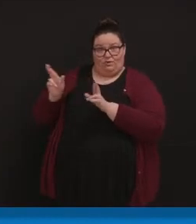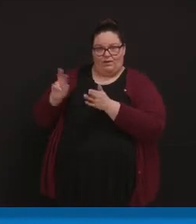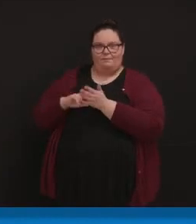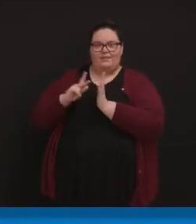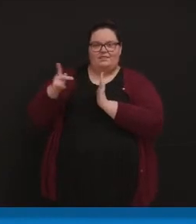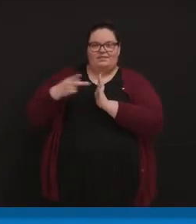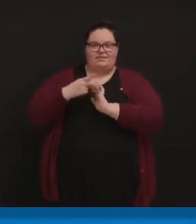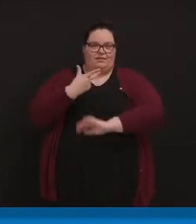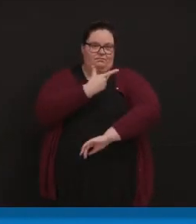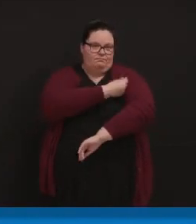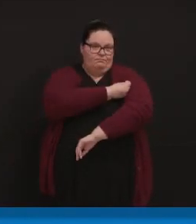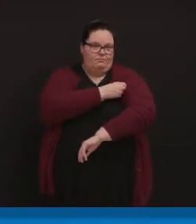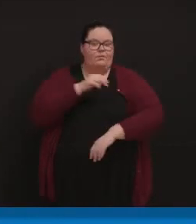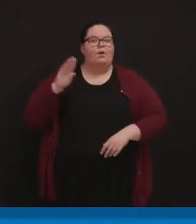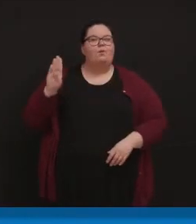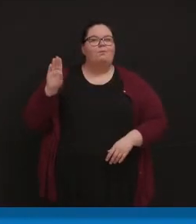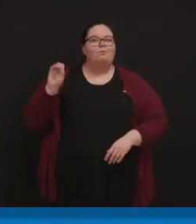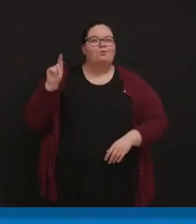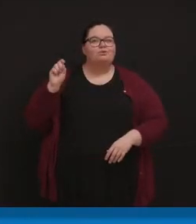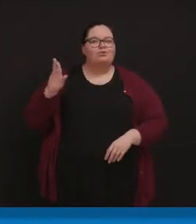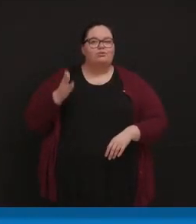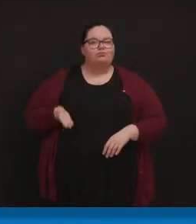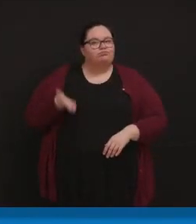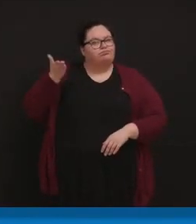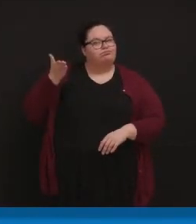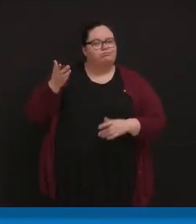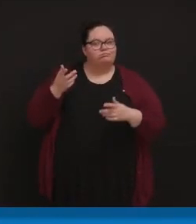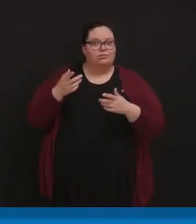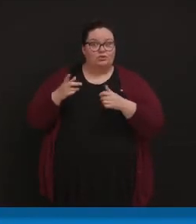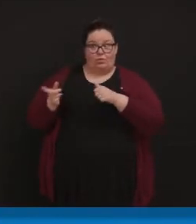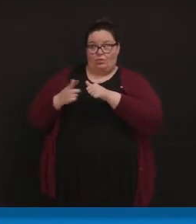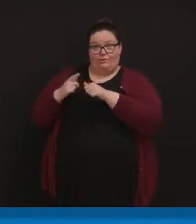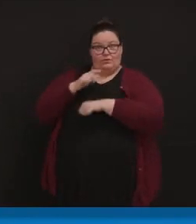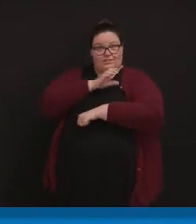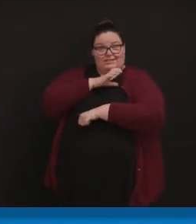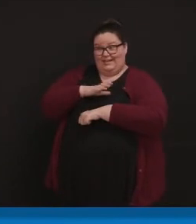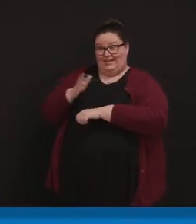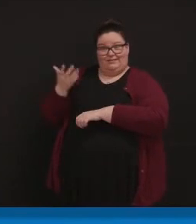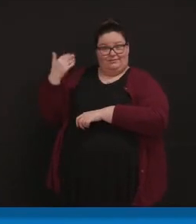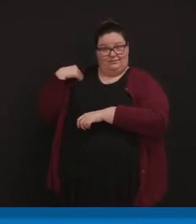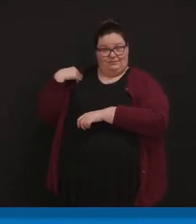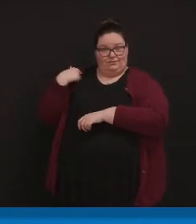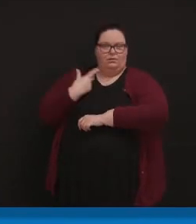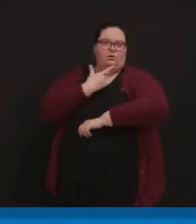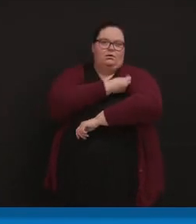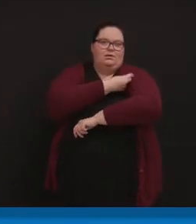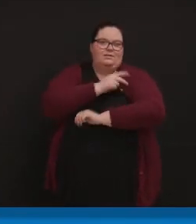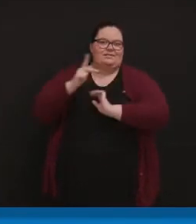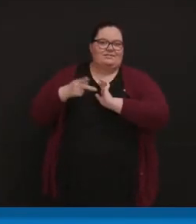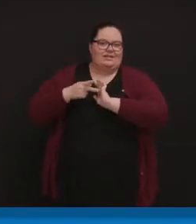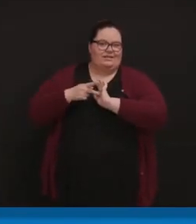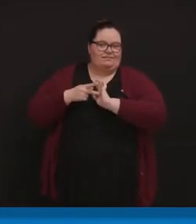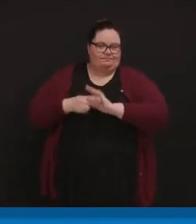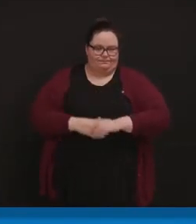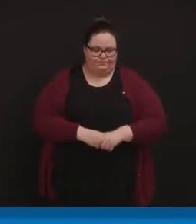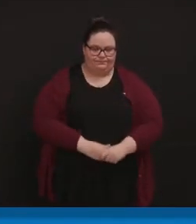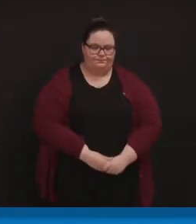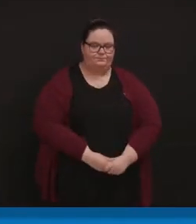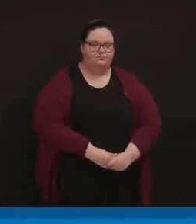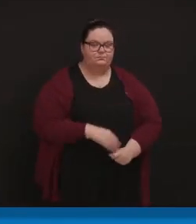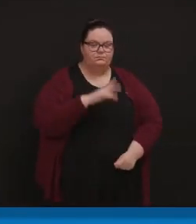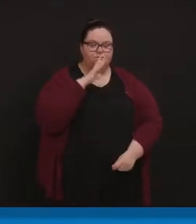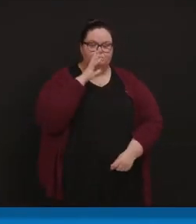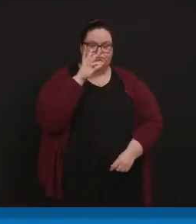the second injection, the booster dose, to those that were immunized in our first clinics. Pour illustrer nos efforts en matière